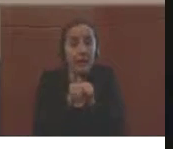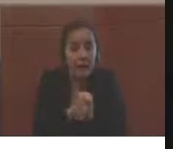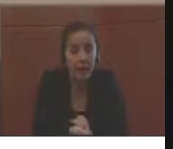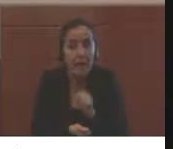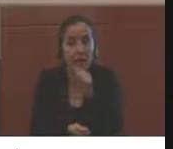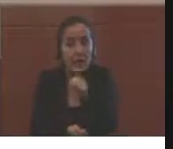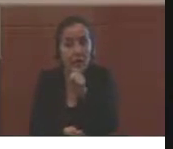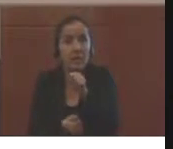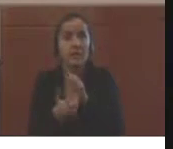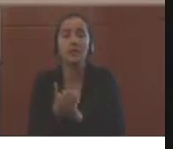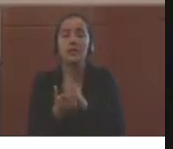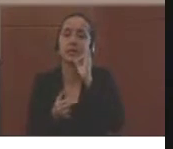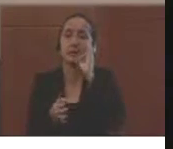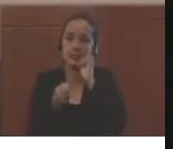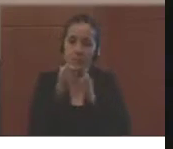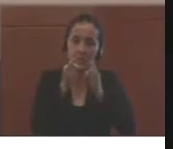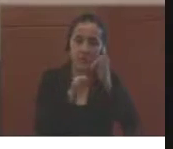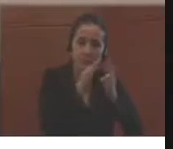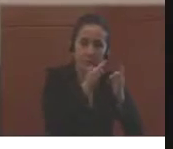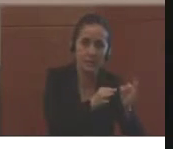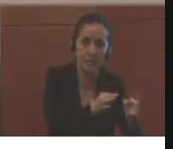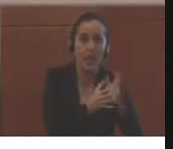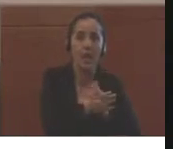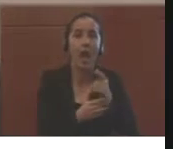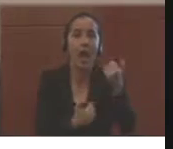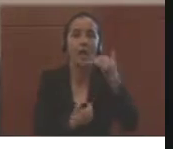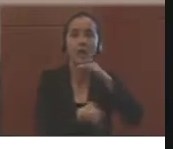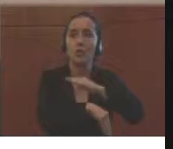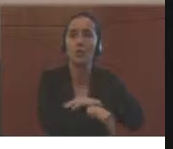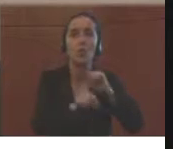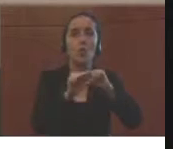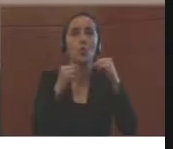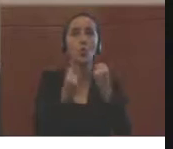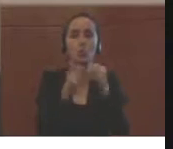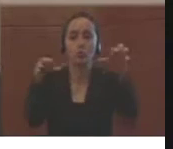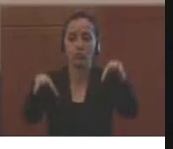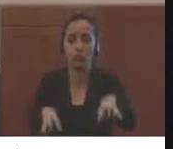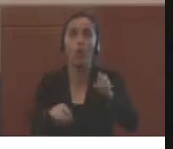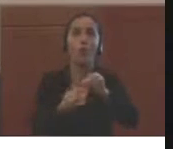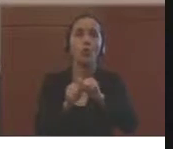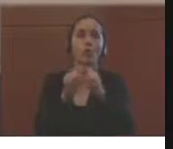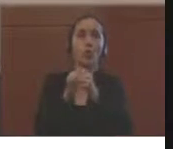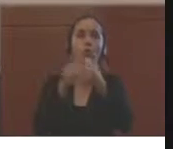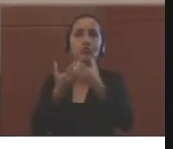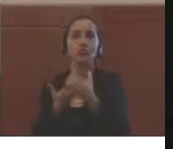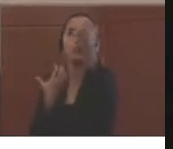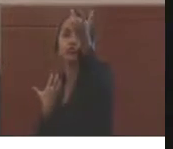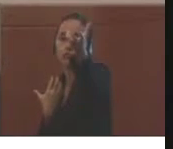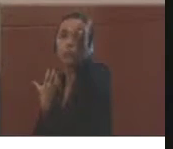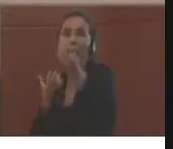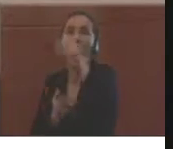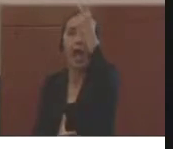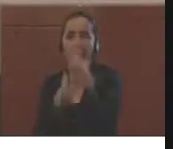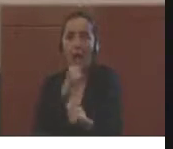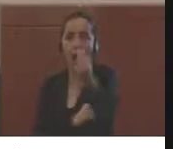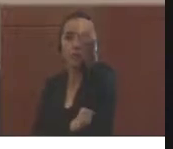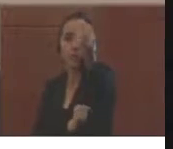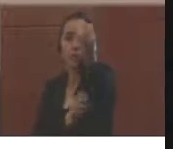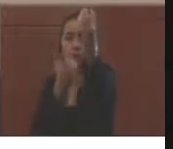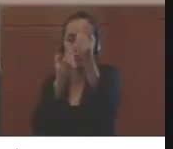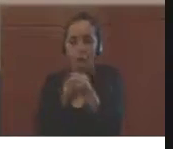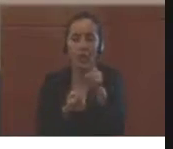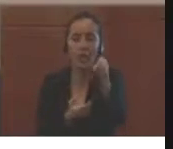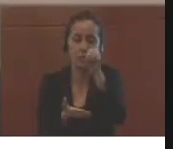up in each one of the theme sessions, as well as the parallel sessions that have been developed